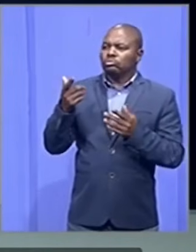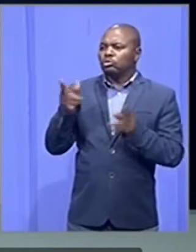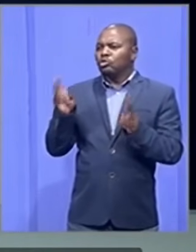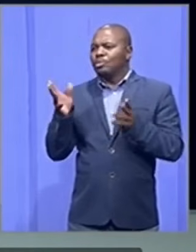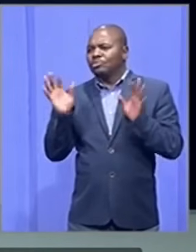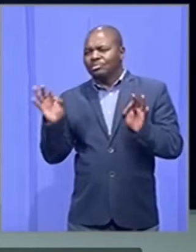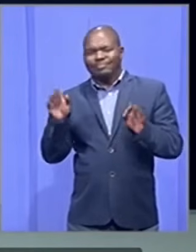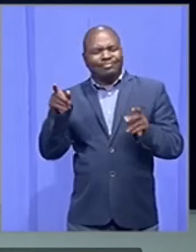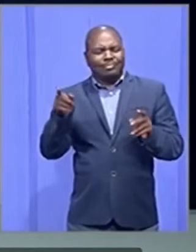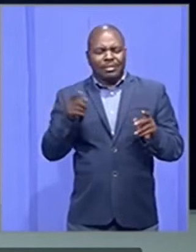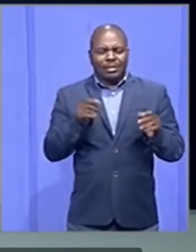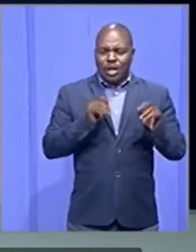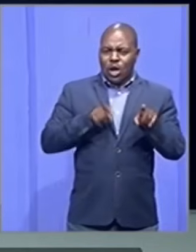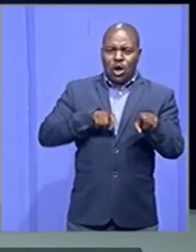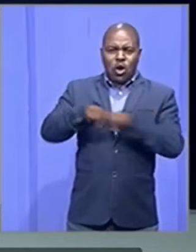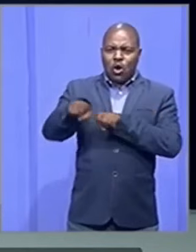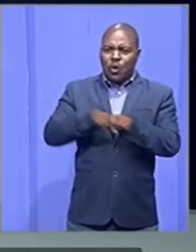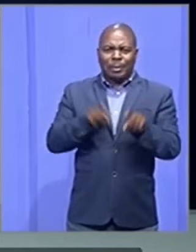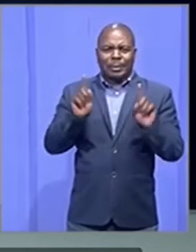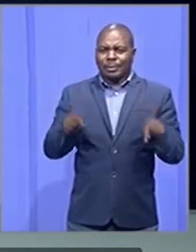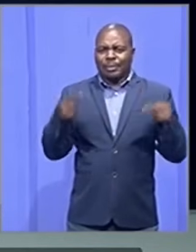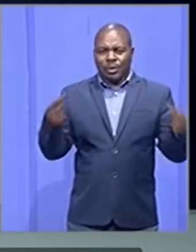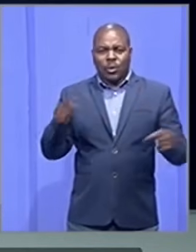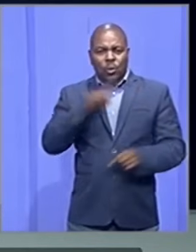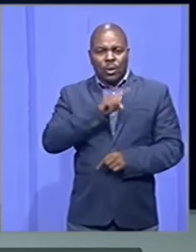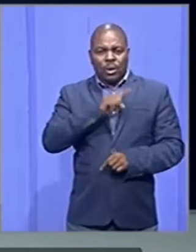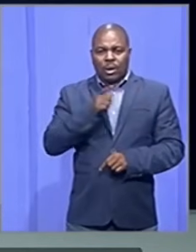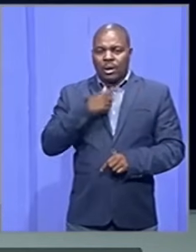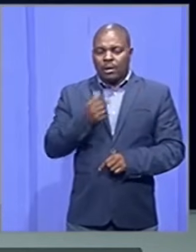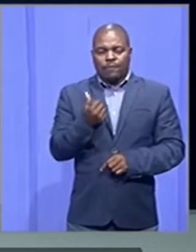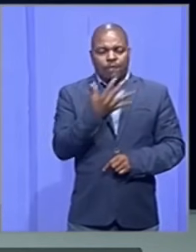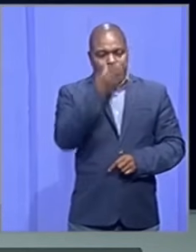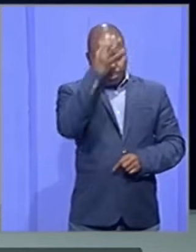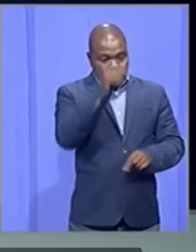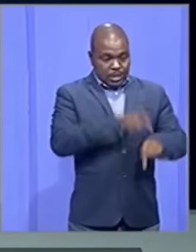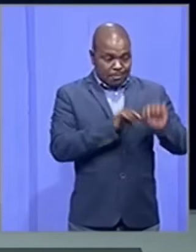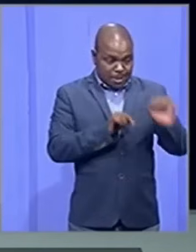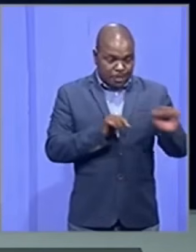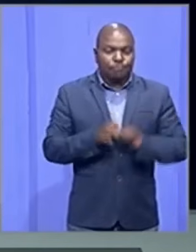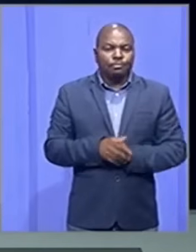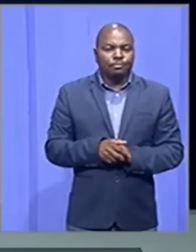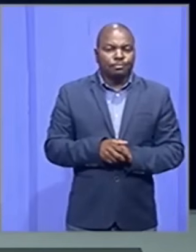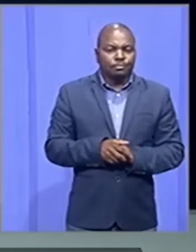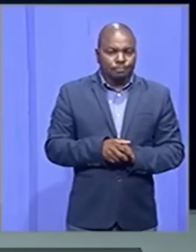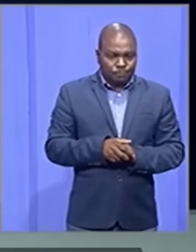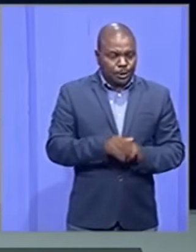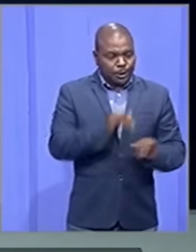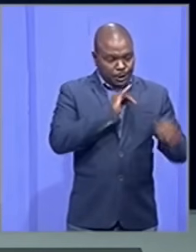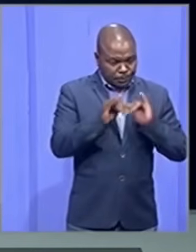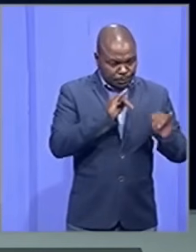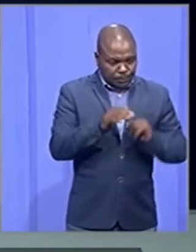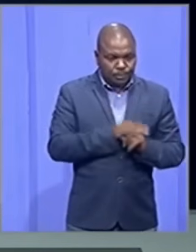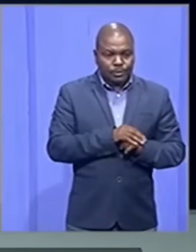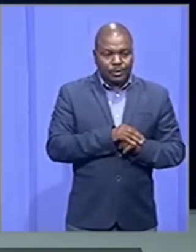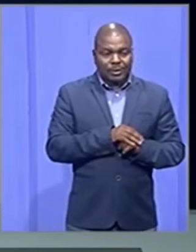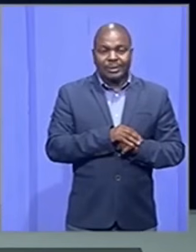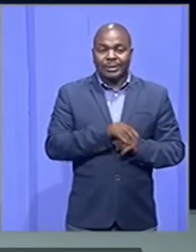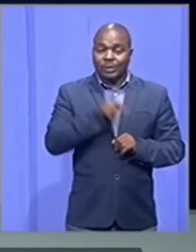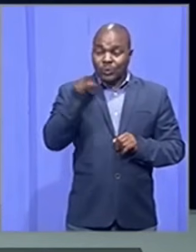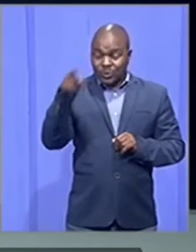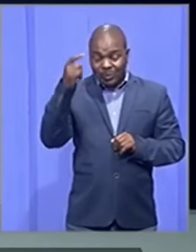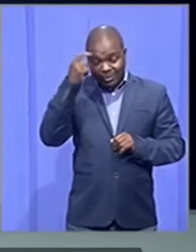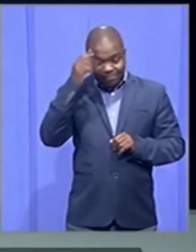because le o tshwana le ha o mfa metsotso maybe ha ile mehlano ore ke an interview ho tlameha motho a